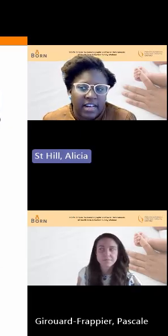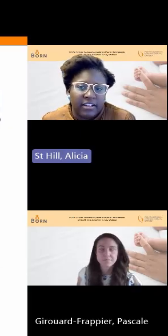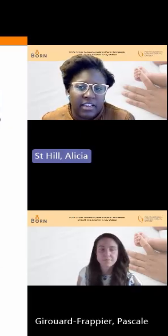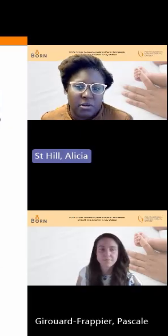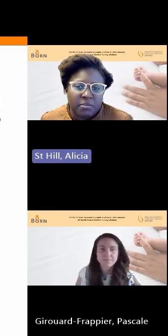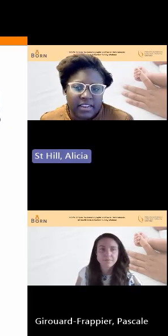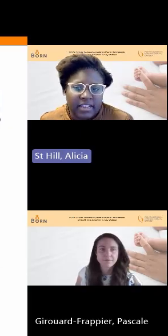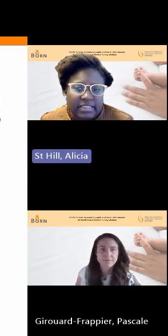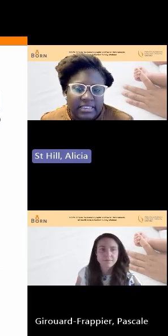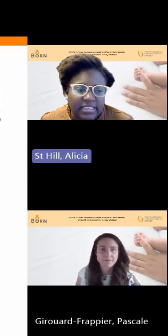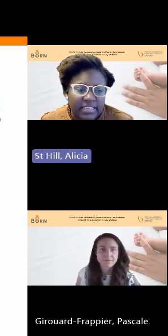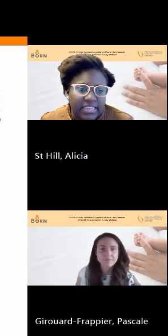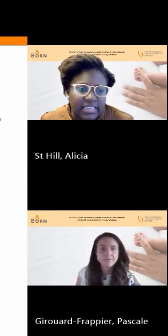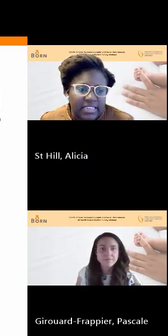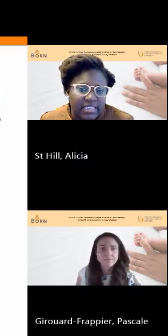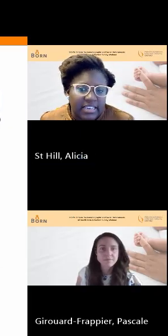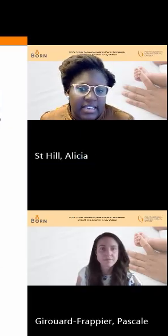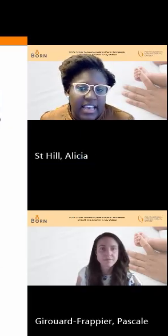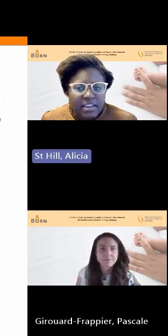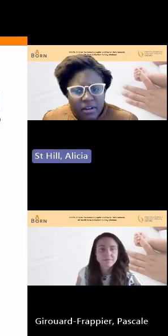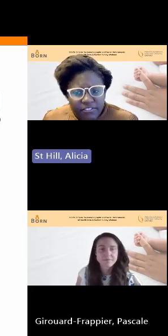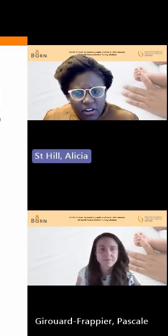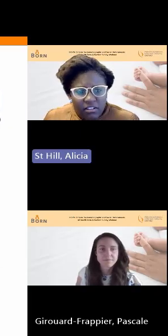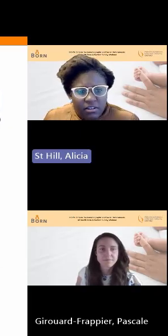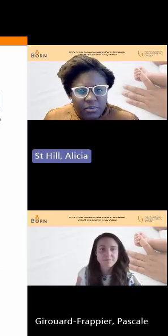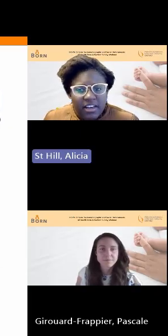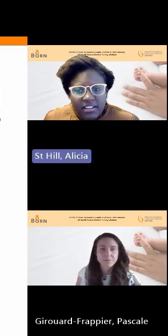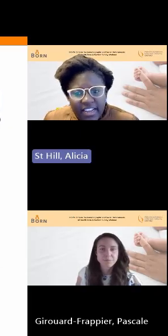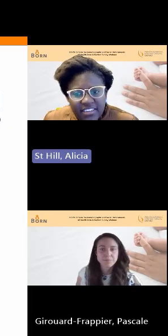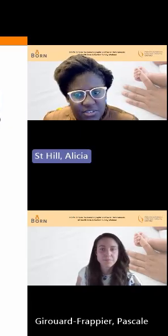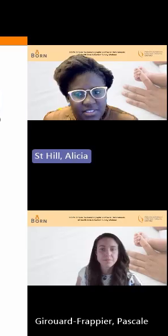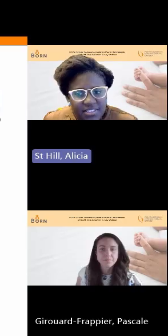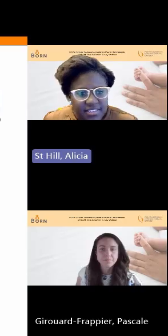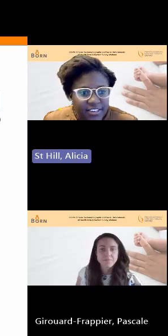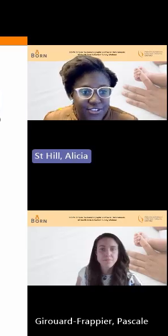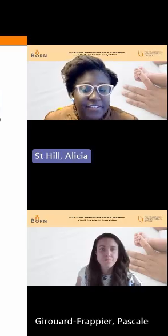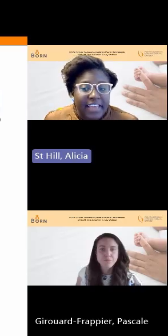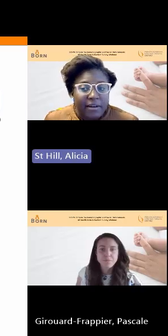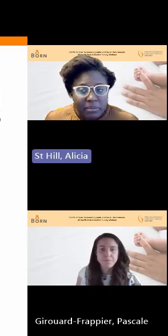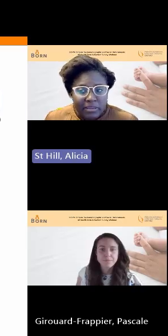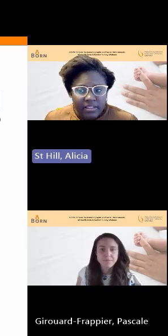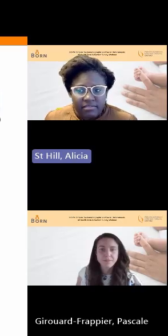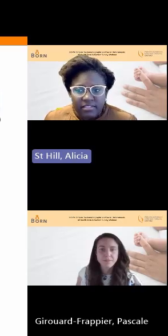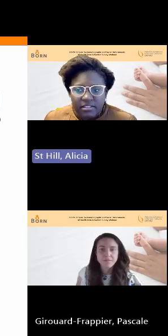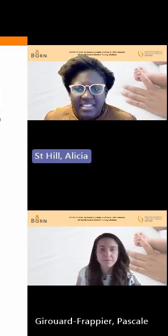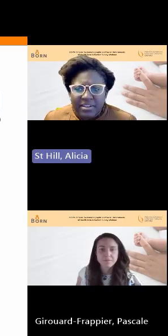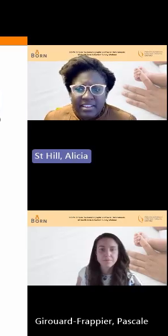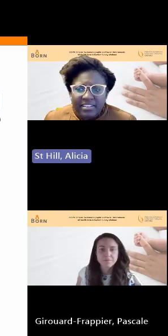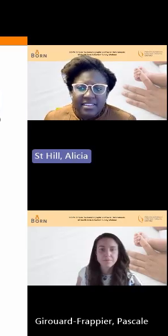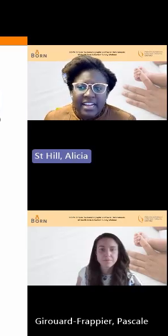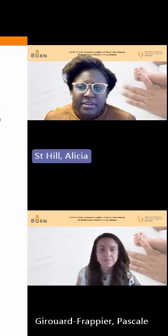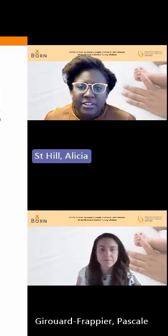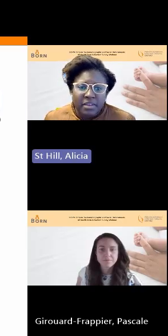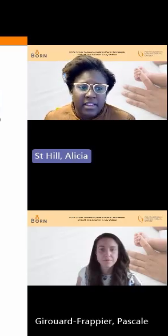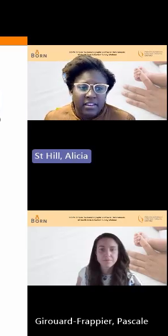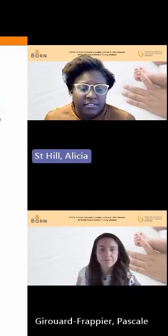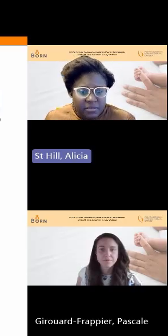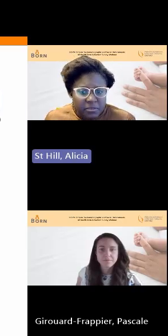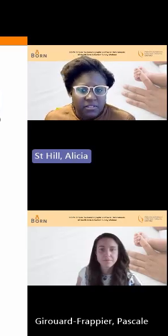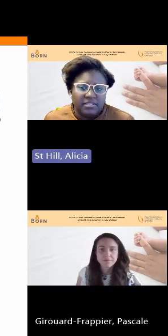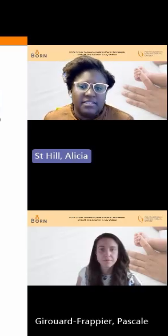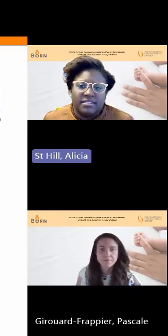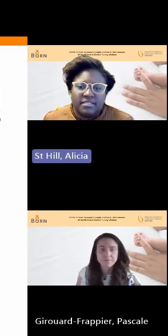perinatal mortality and morbidity. And above all, we collect and use this data to drive accountability. Without it, inequities